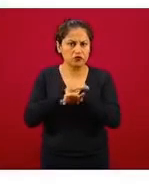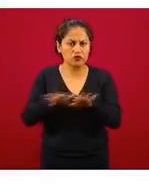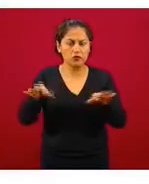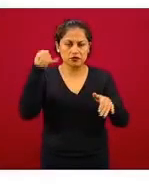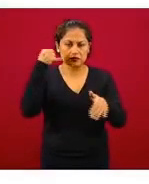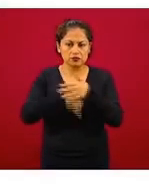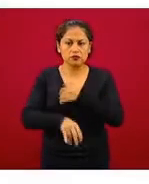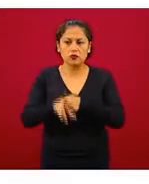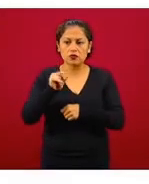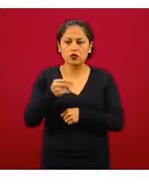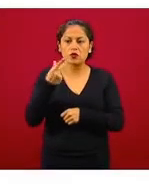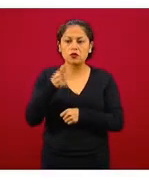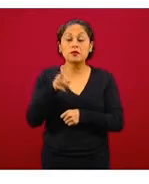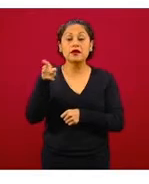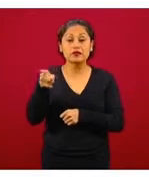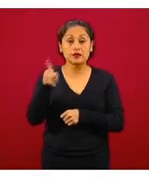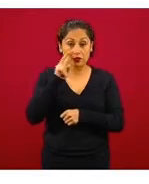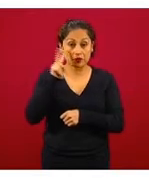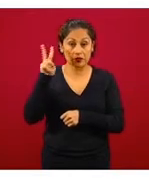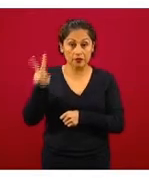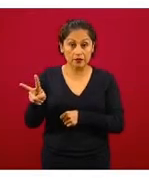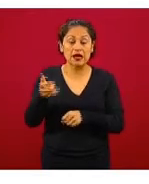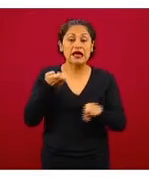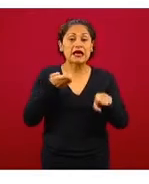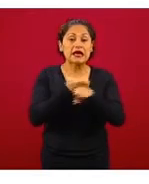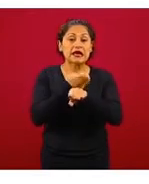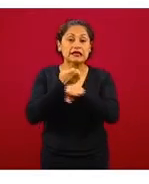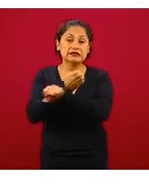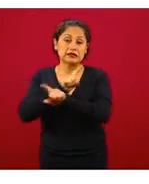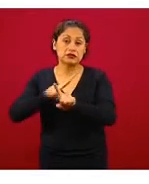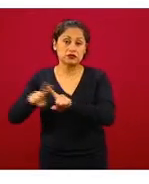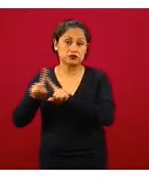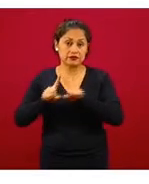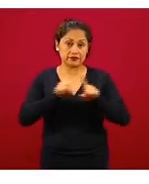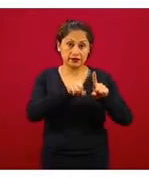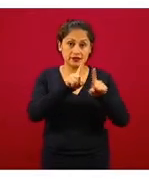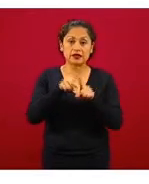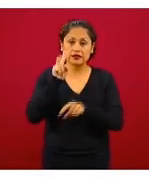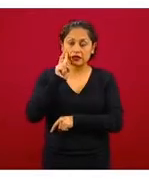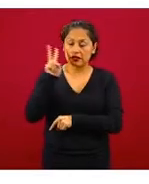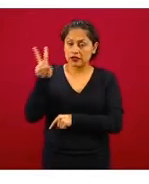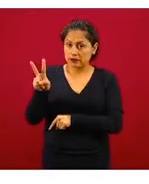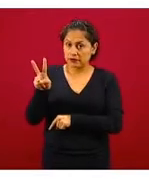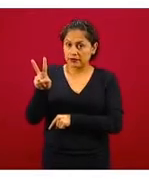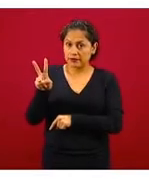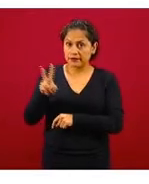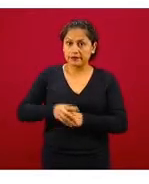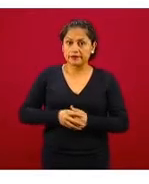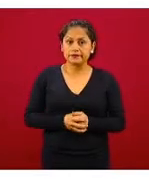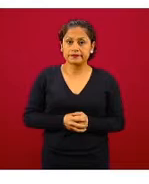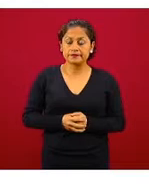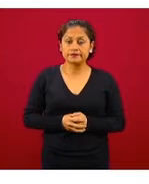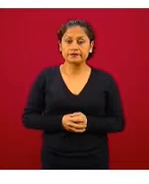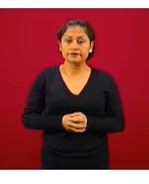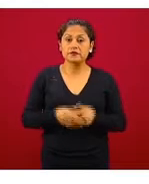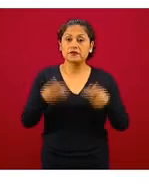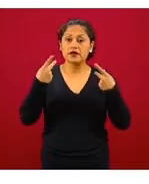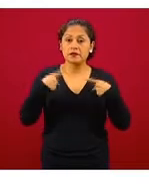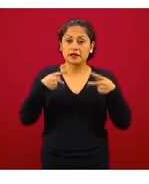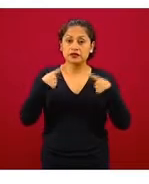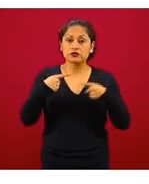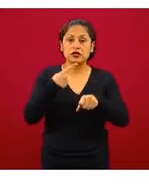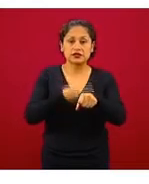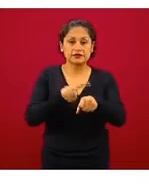23,525 people who were tested, and they tested negative. Because they were tested because perhaps they had contact